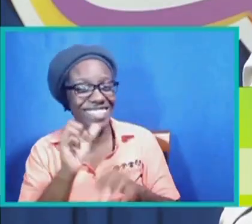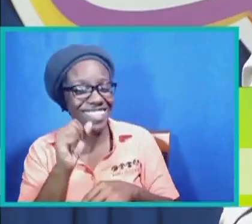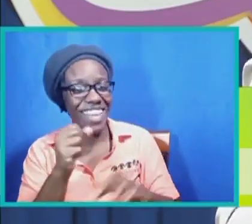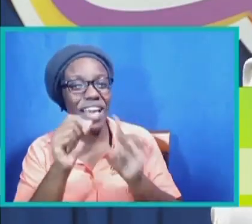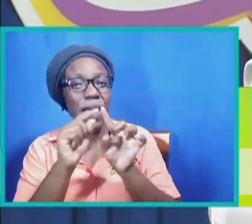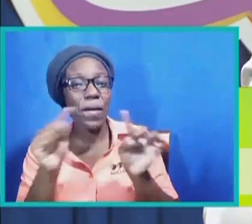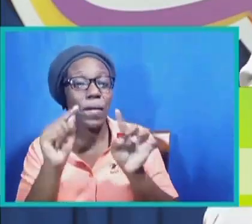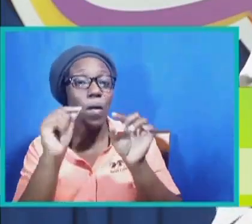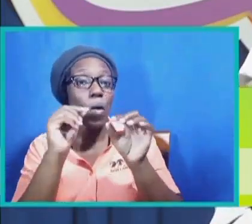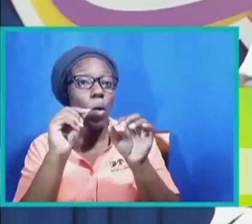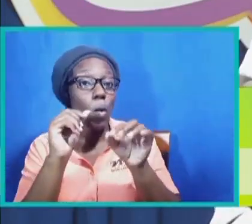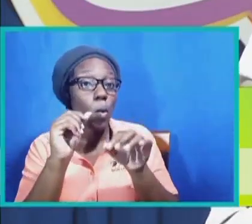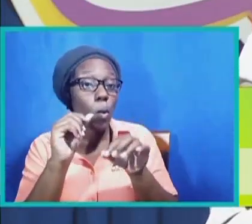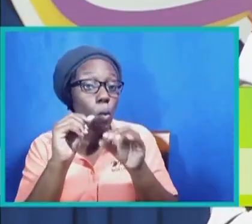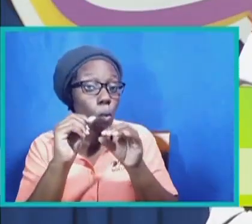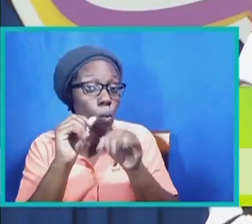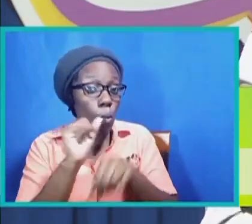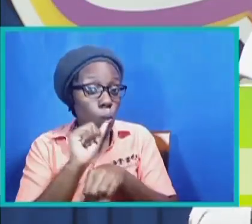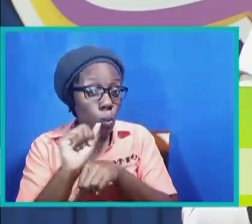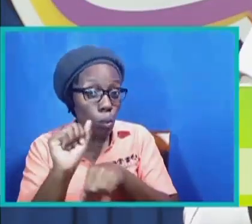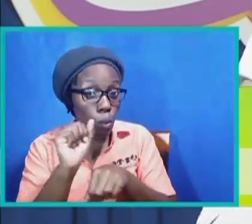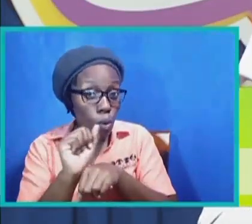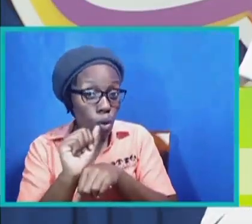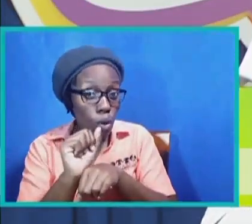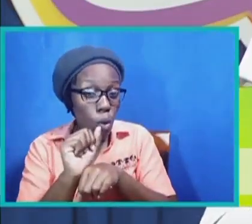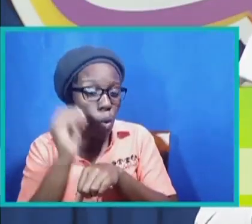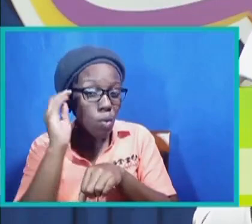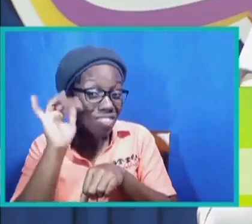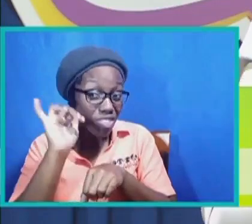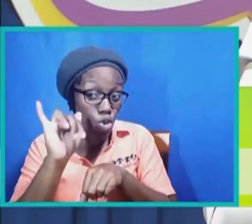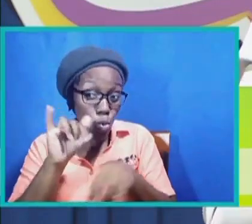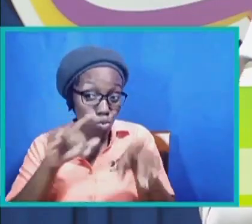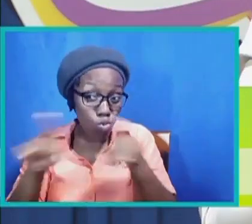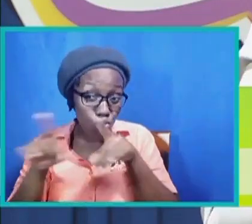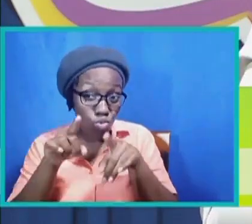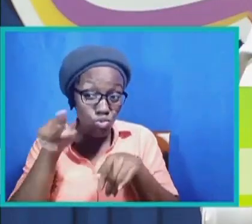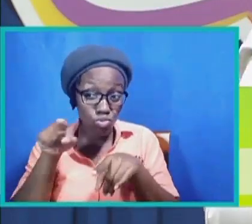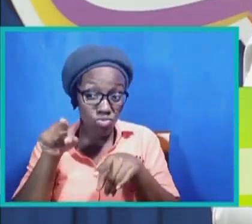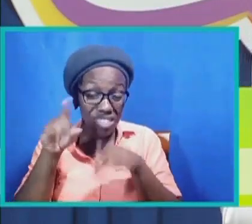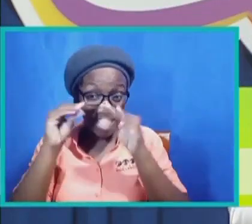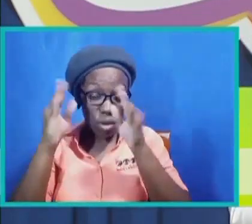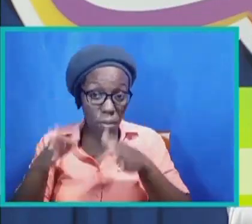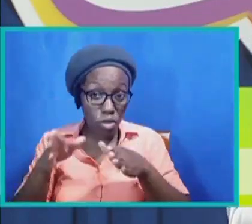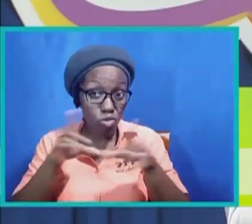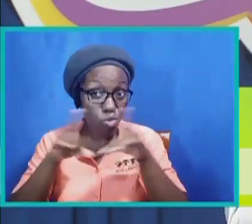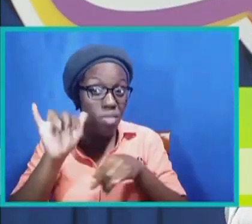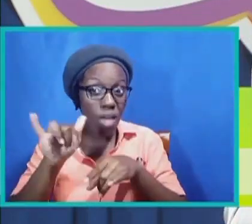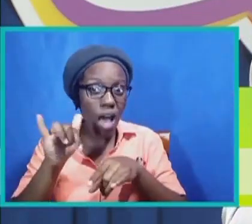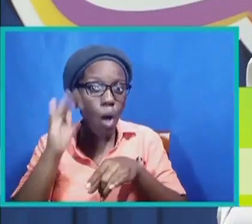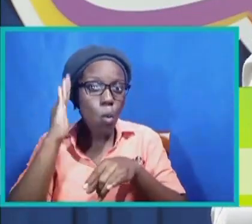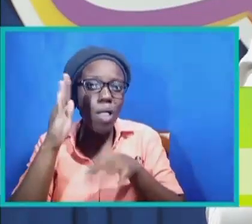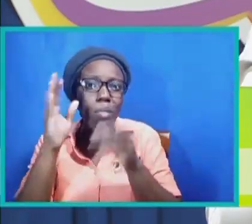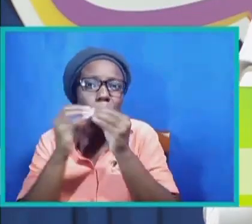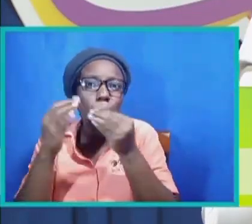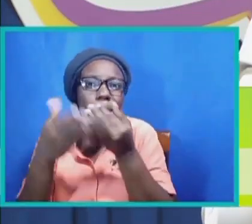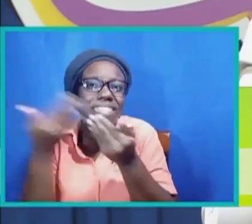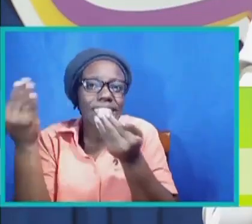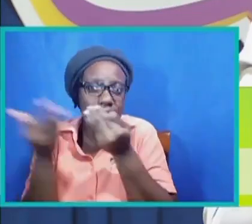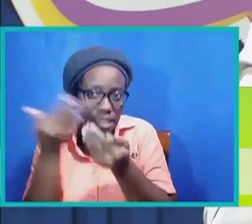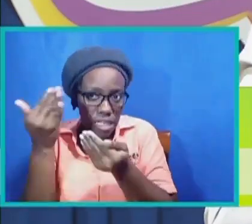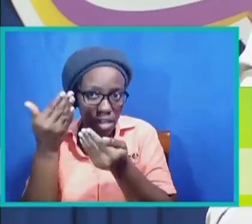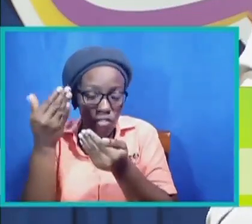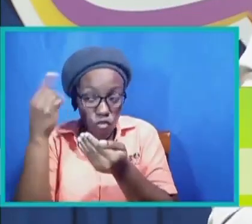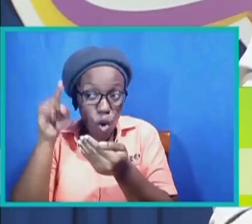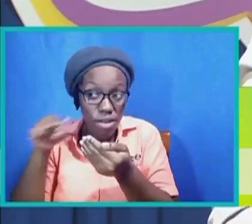easier for you, because you will have motivated students who are excited to see that the teacher is respecting their interests,